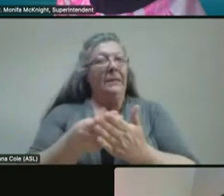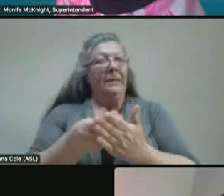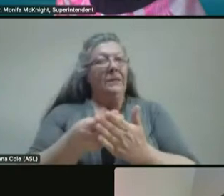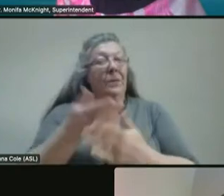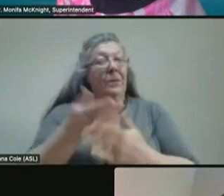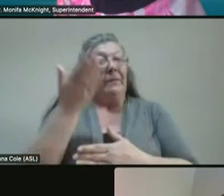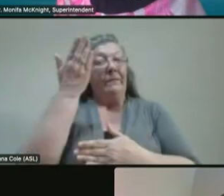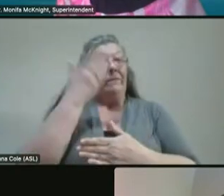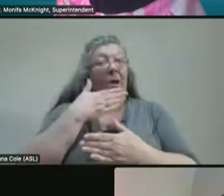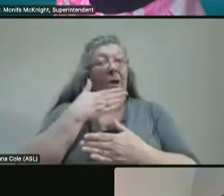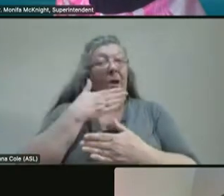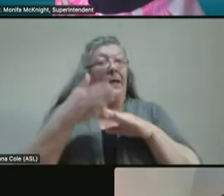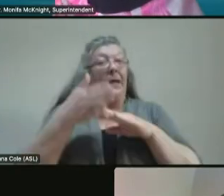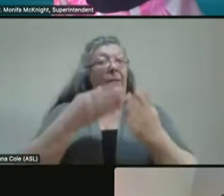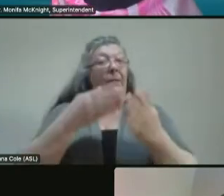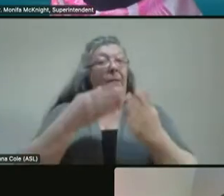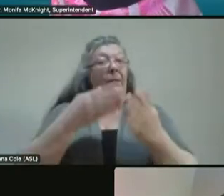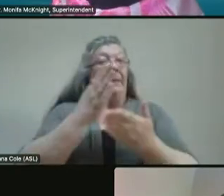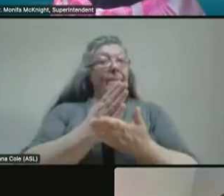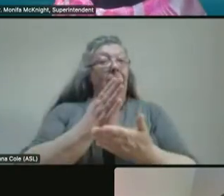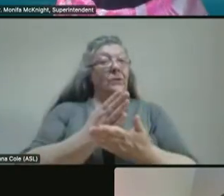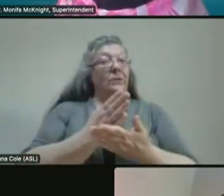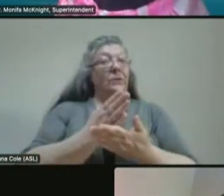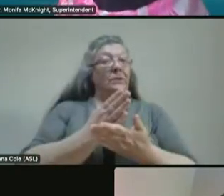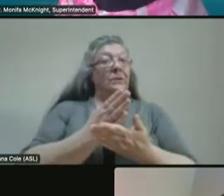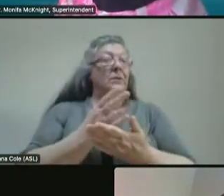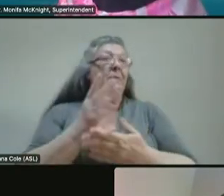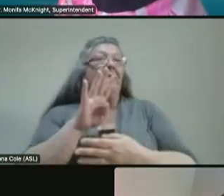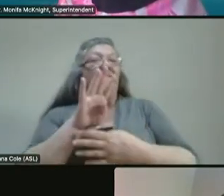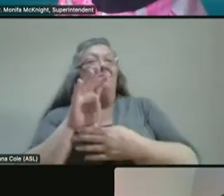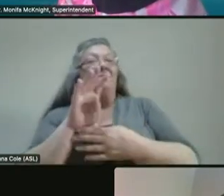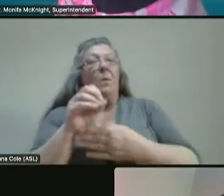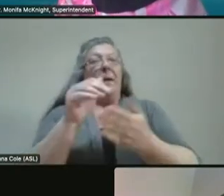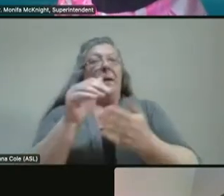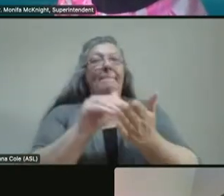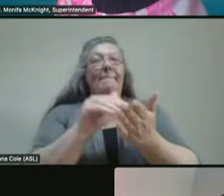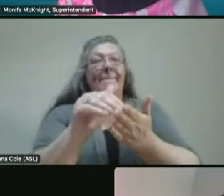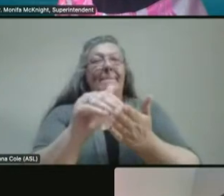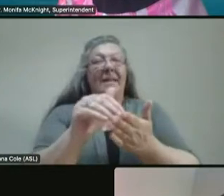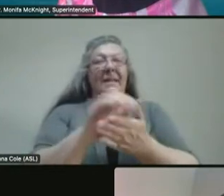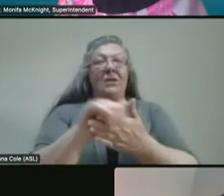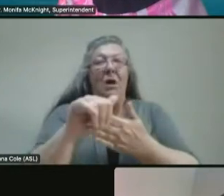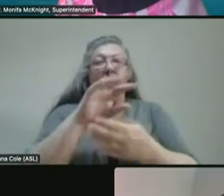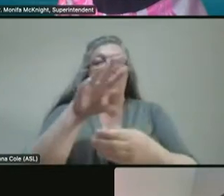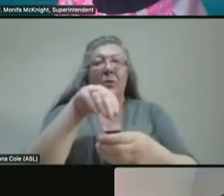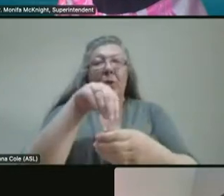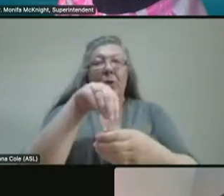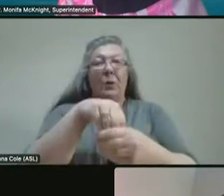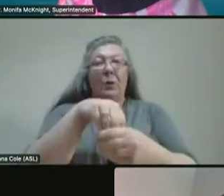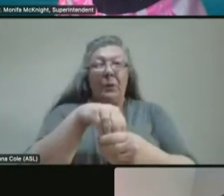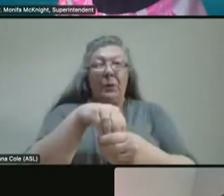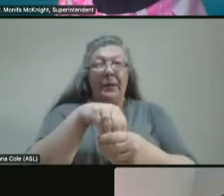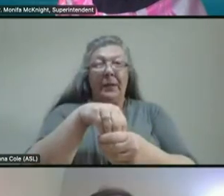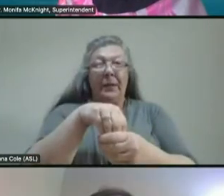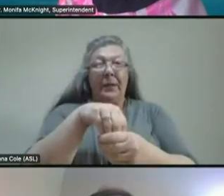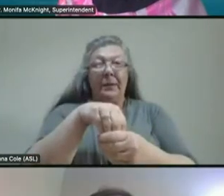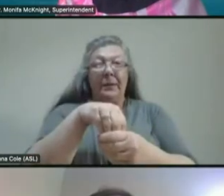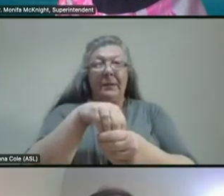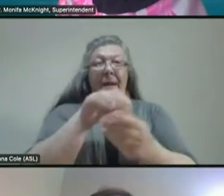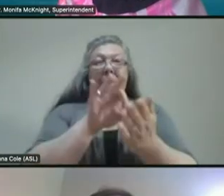dollars, it's about $40 million, are already included, accounted for in the budget proposal that we'll be bringing forward to the